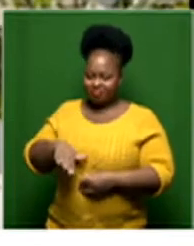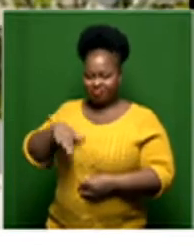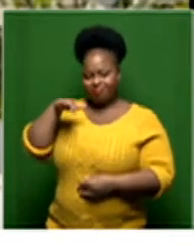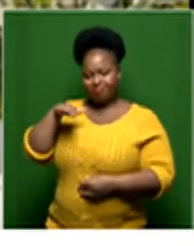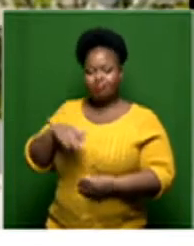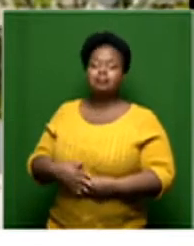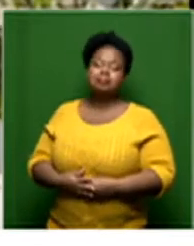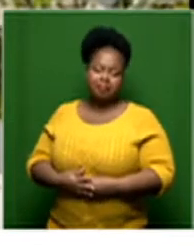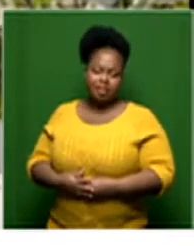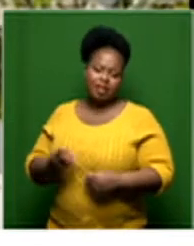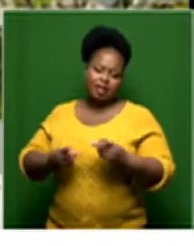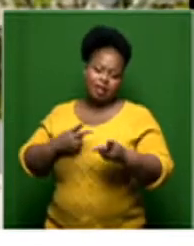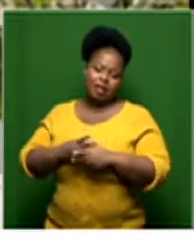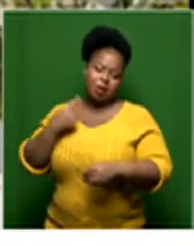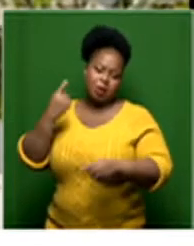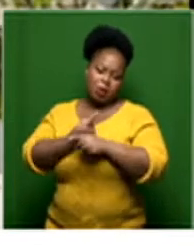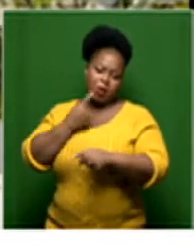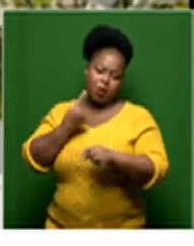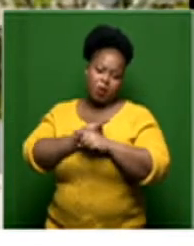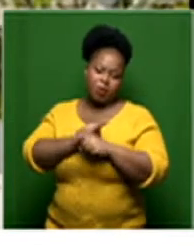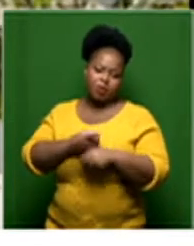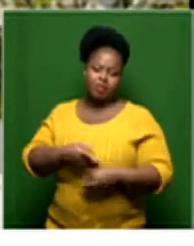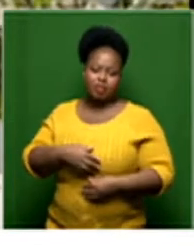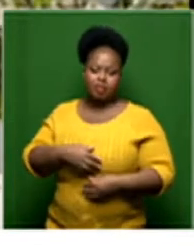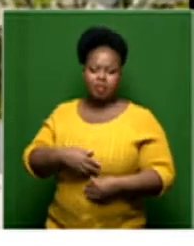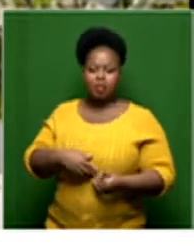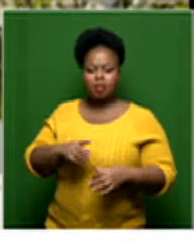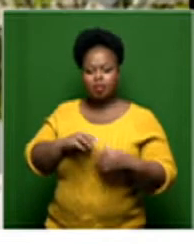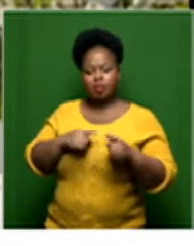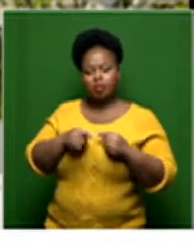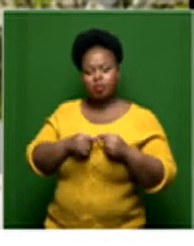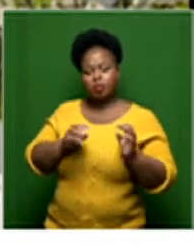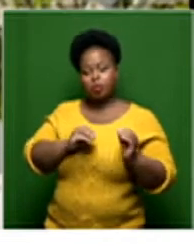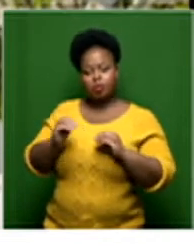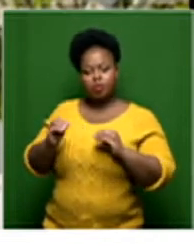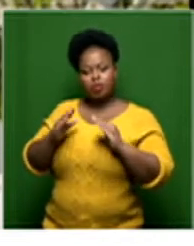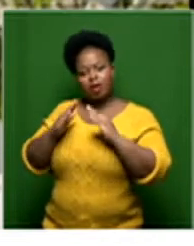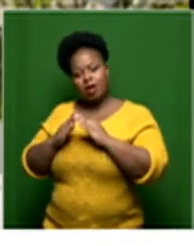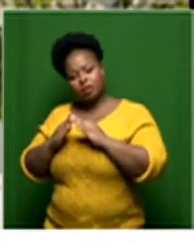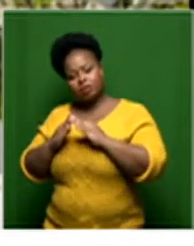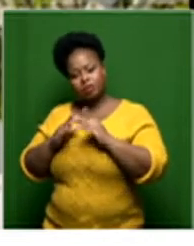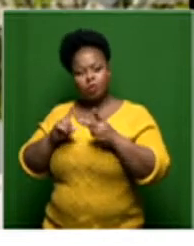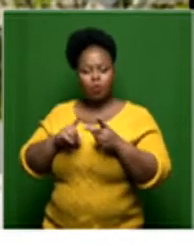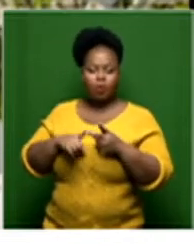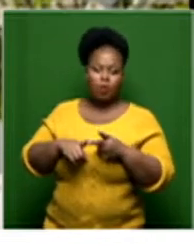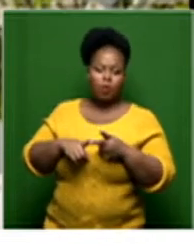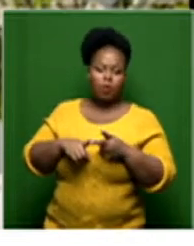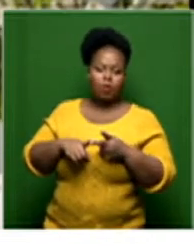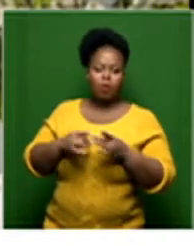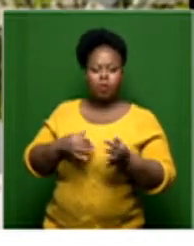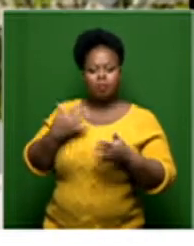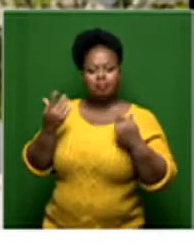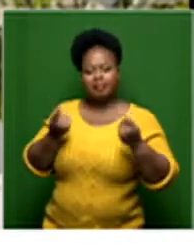up. And on every occasion, if it was to do with moving house, if it was to do with commiseration